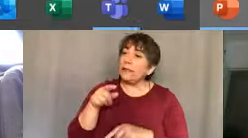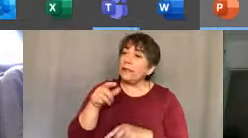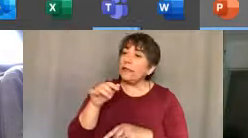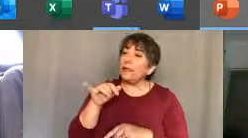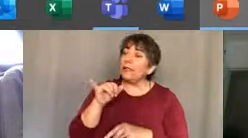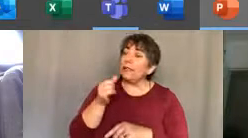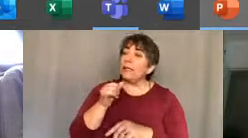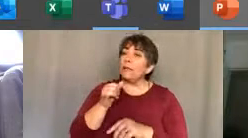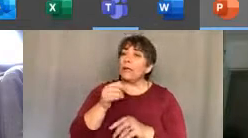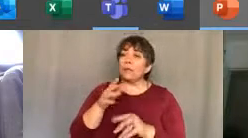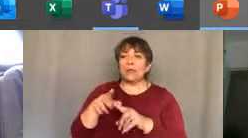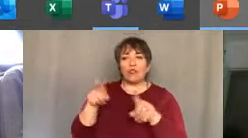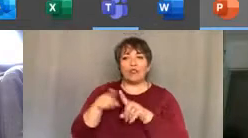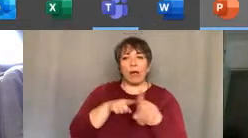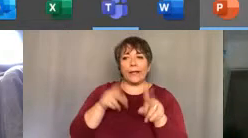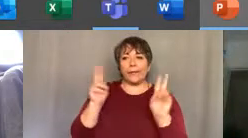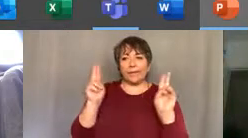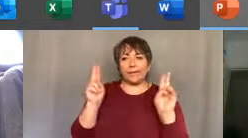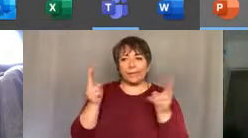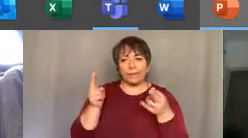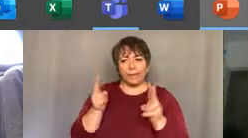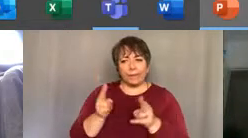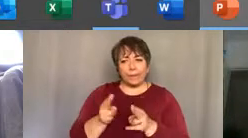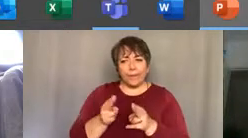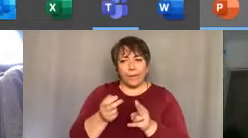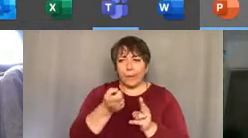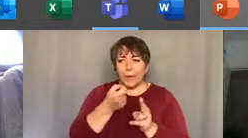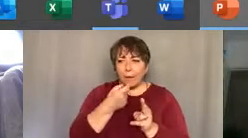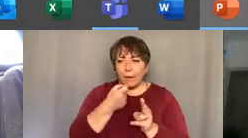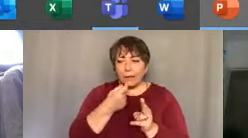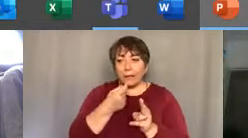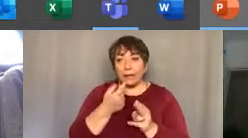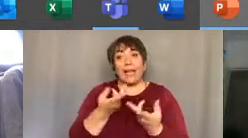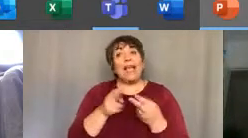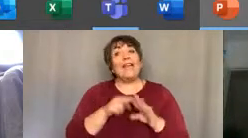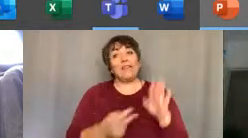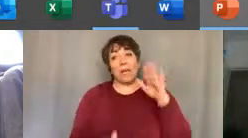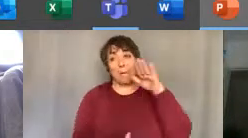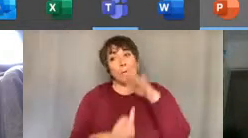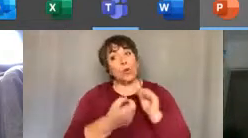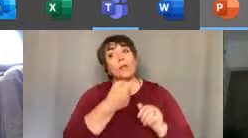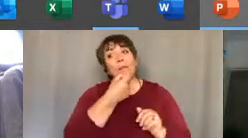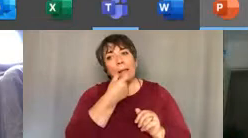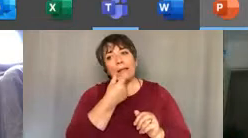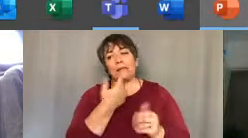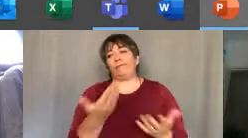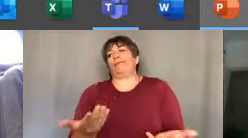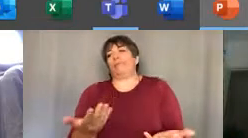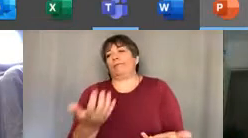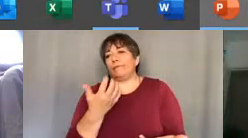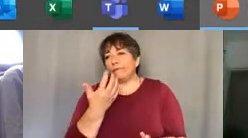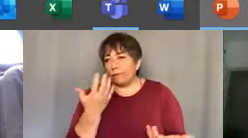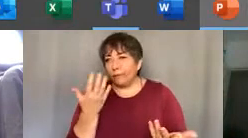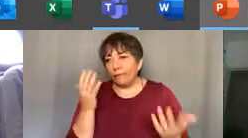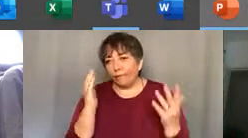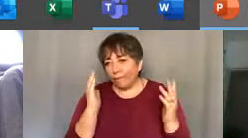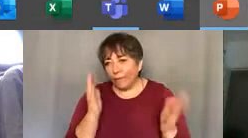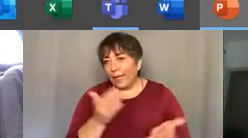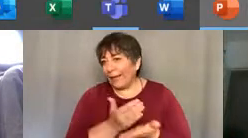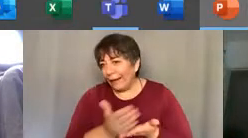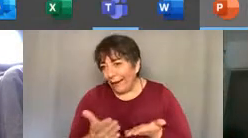medicines waste. So obviously, they don't prevent medicines being issued if it's required, and obviously if it falls in line, but we can intervene